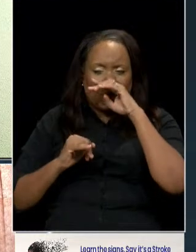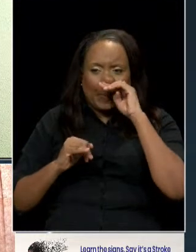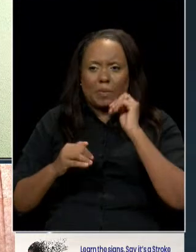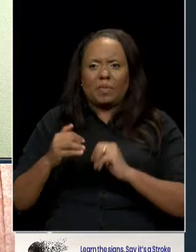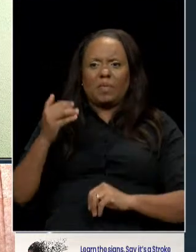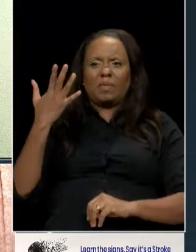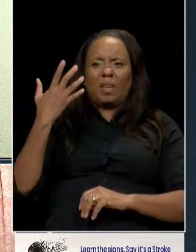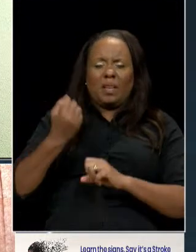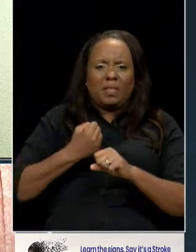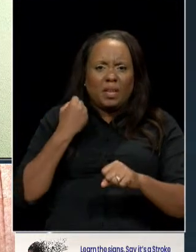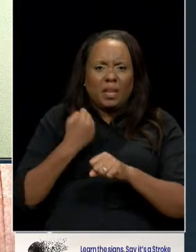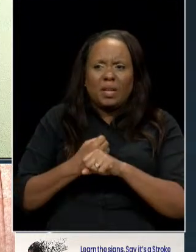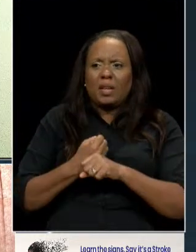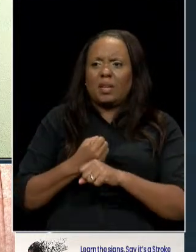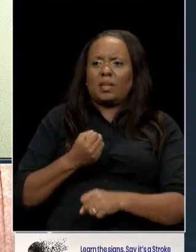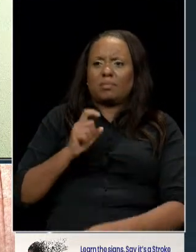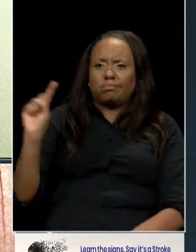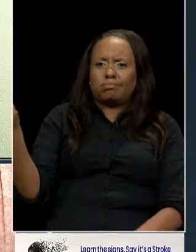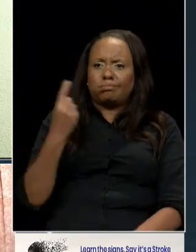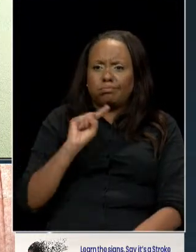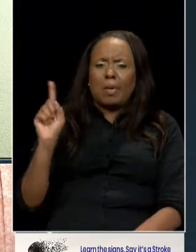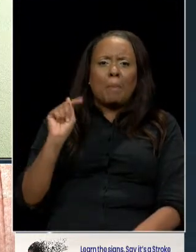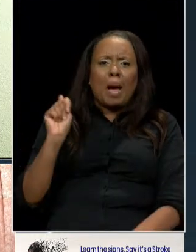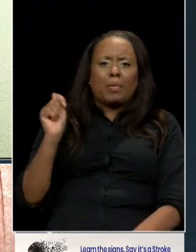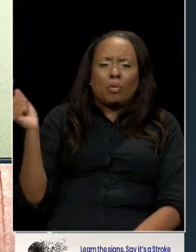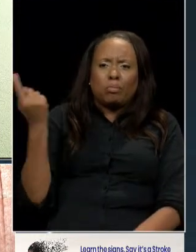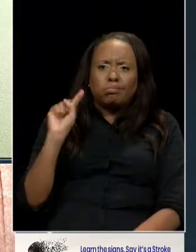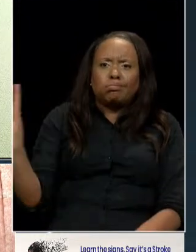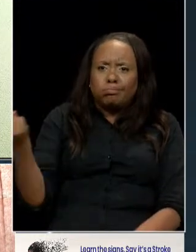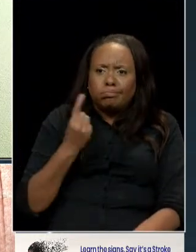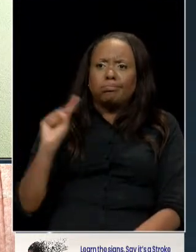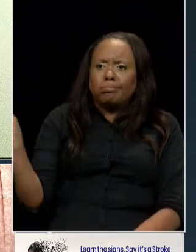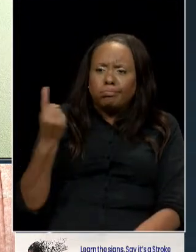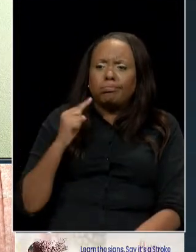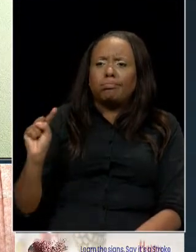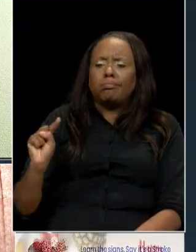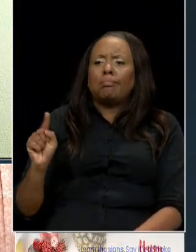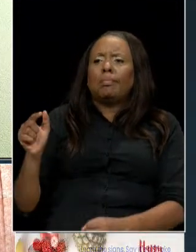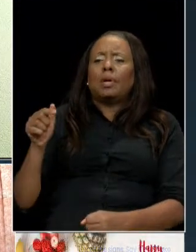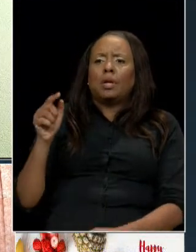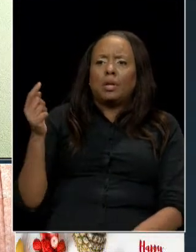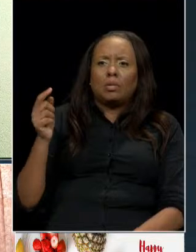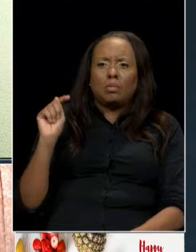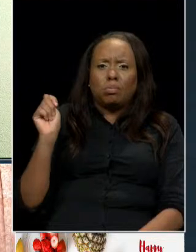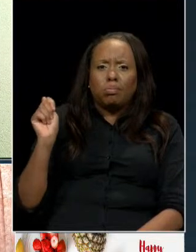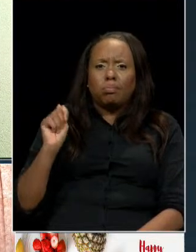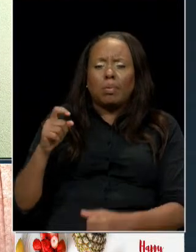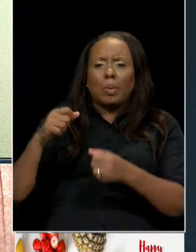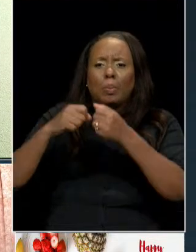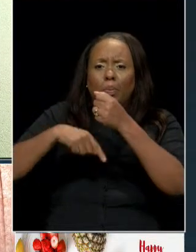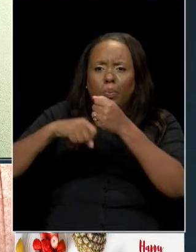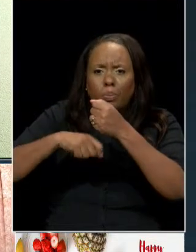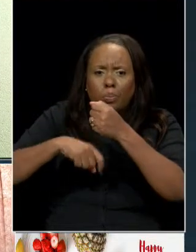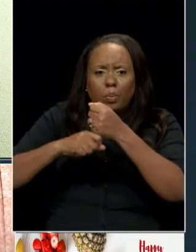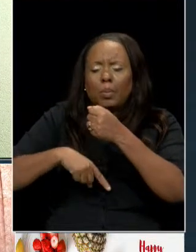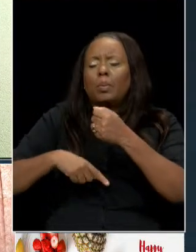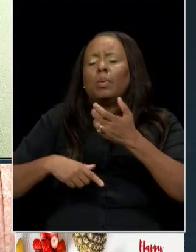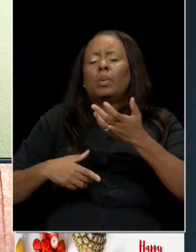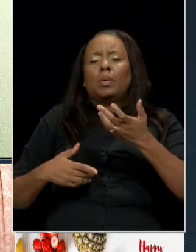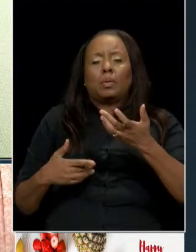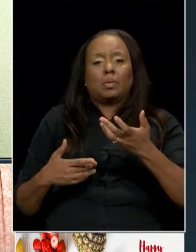to be going to the bathroom with frequent urination, and that he had a problem trying